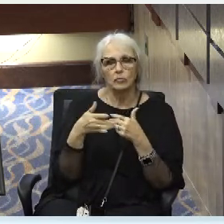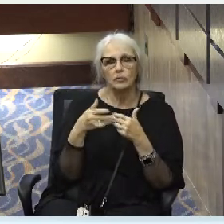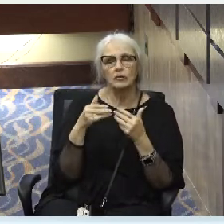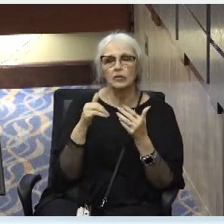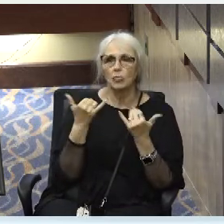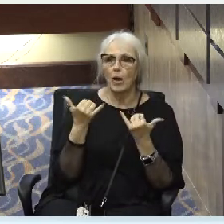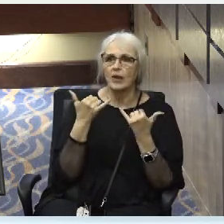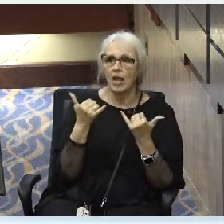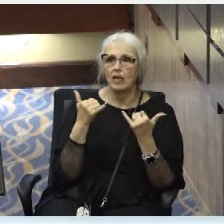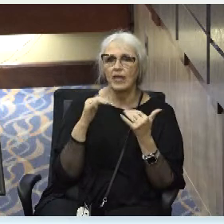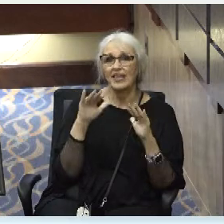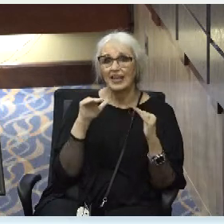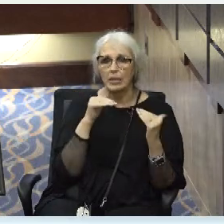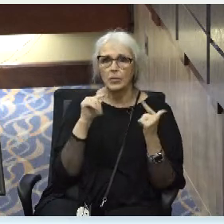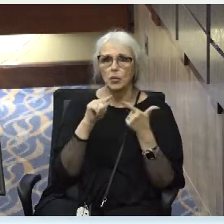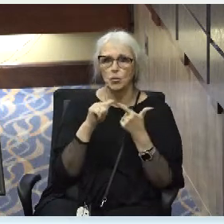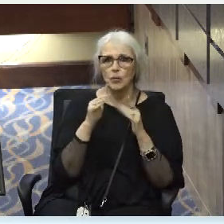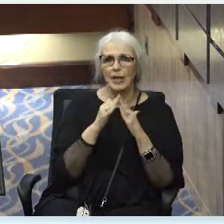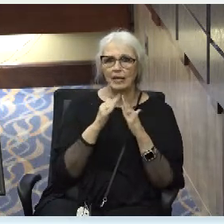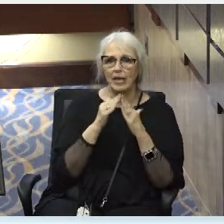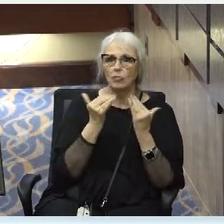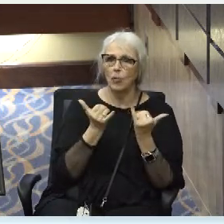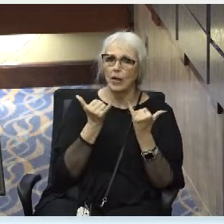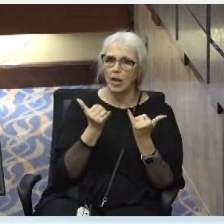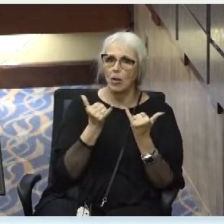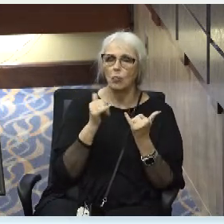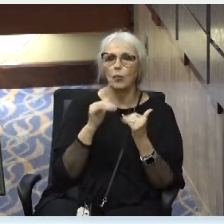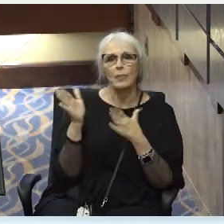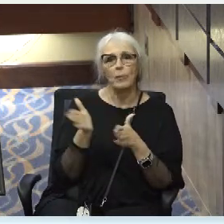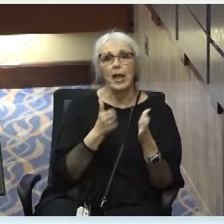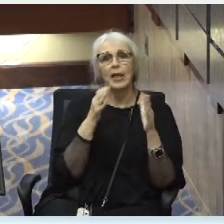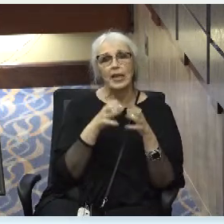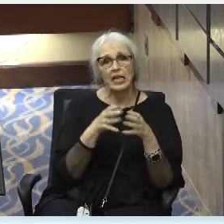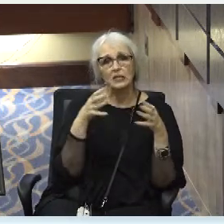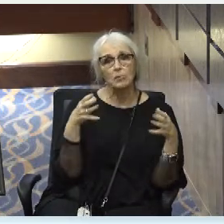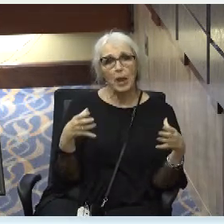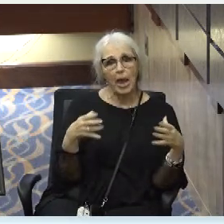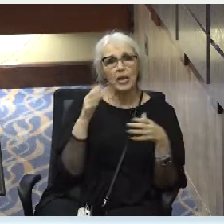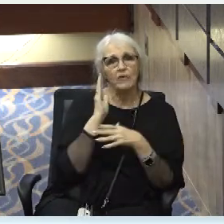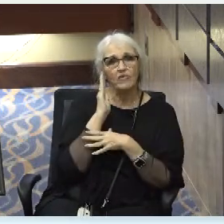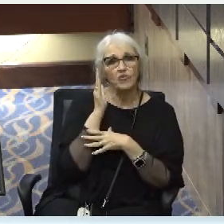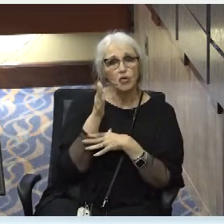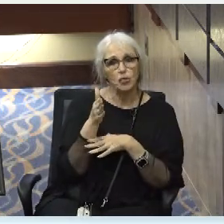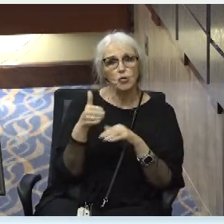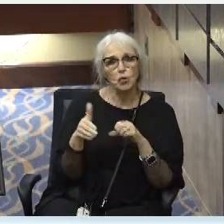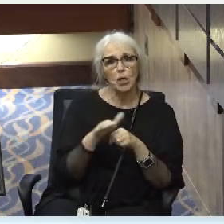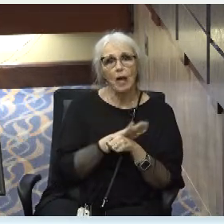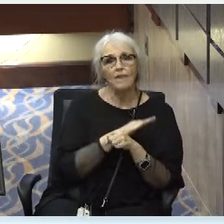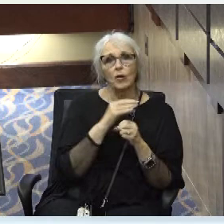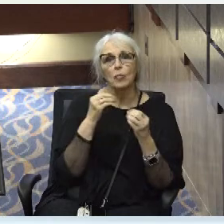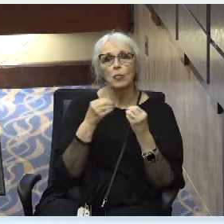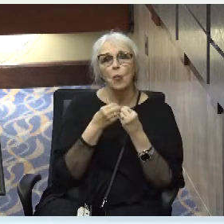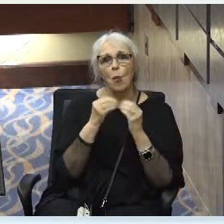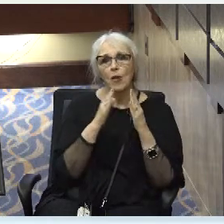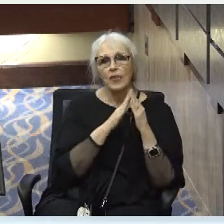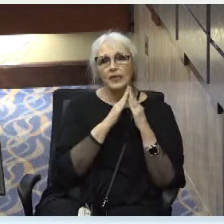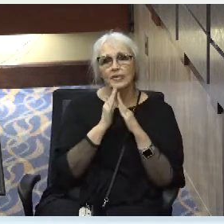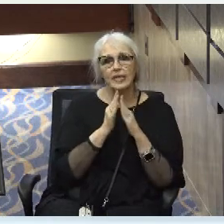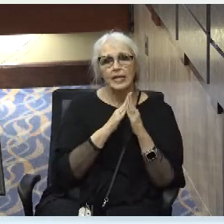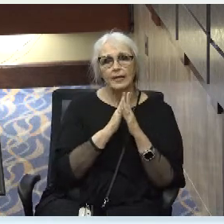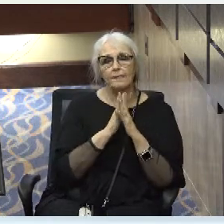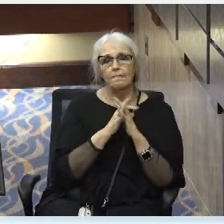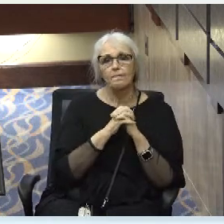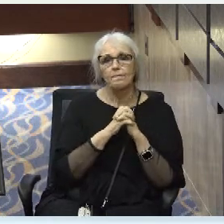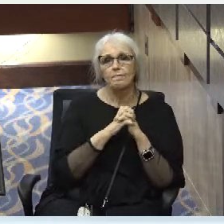to the downtown area, and we are planning to expand that in the future to cover more of the city. And is this part of the